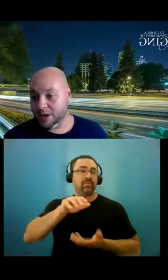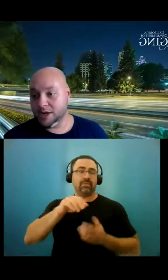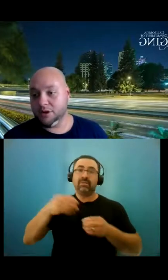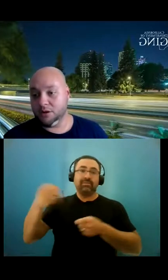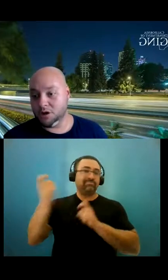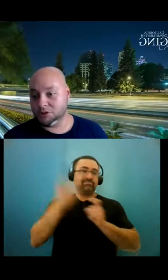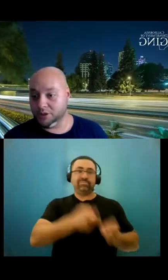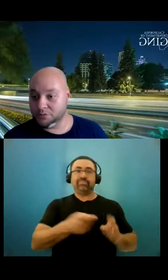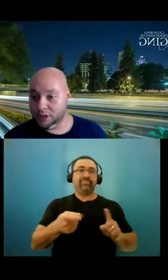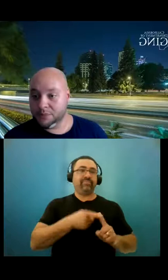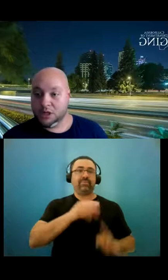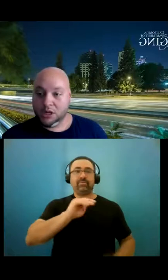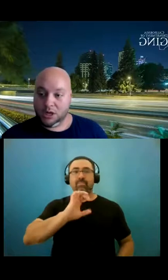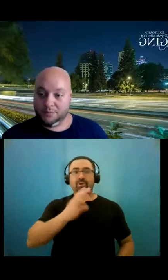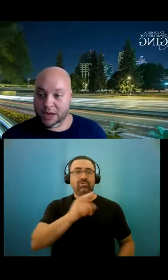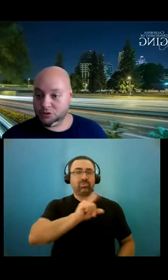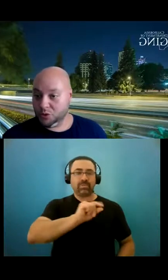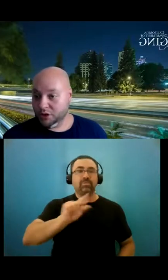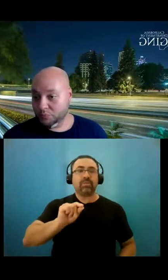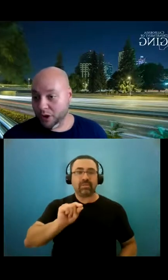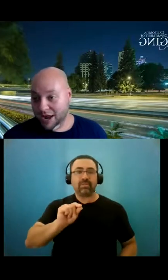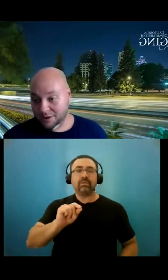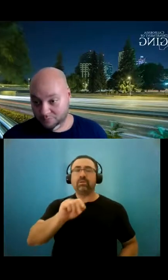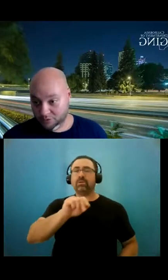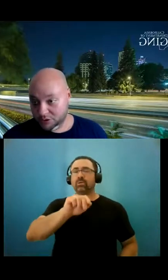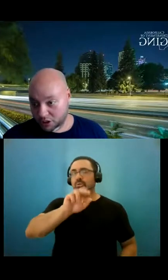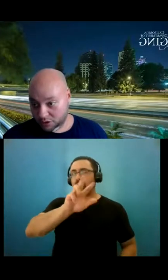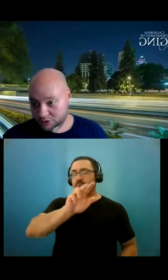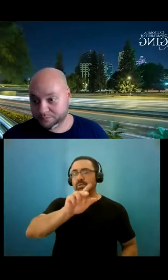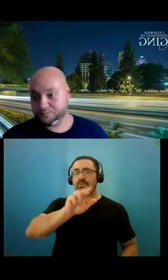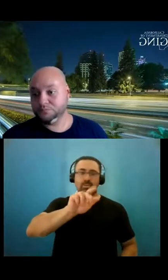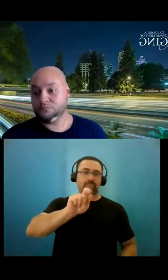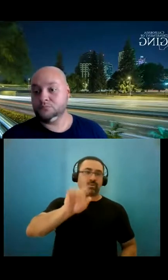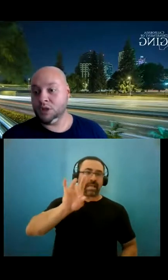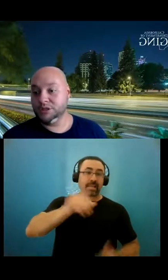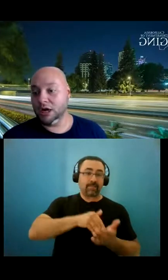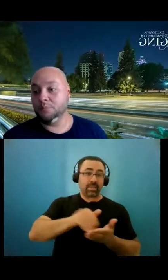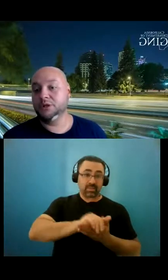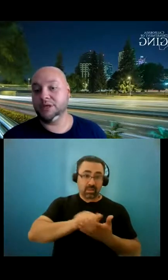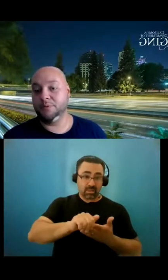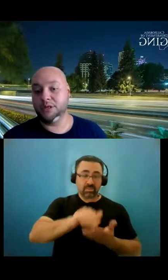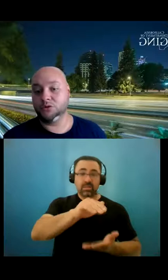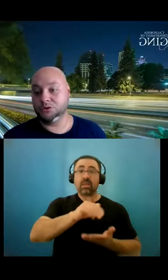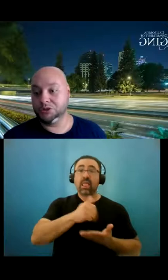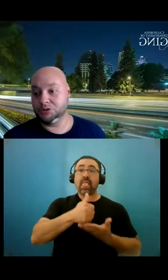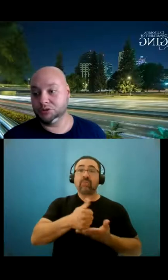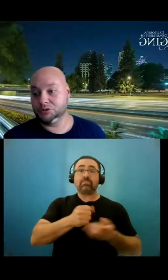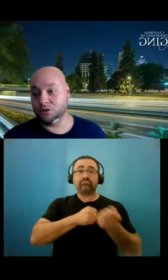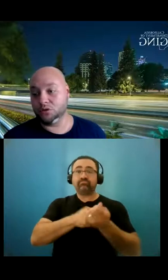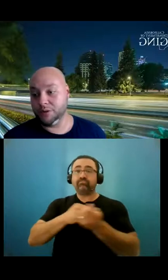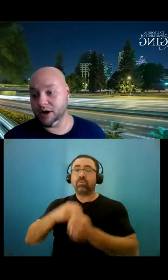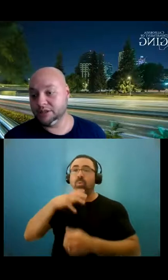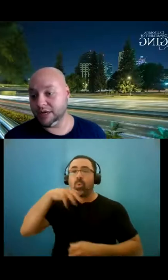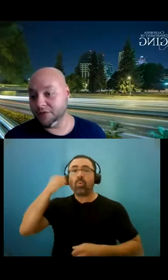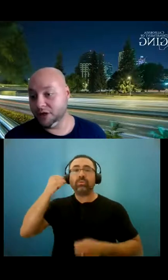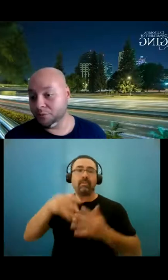beginning of the pandemic in March 2020. That was $23.8 million to help supplement